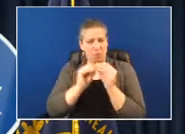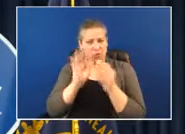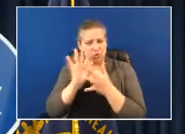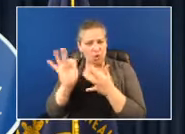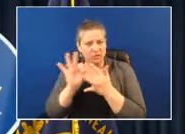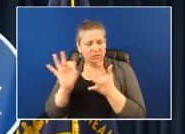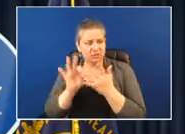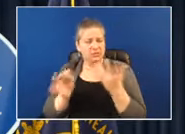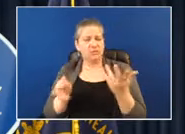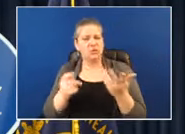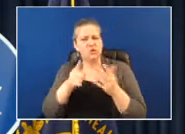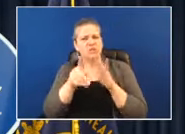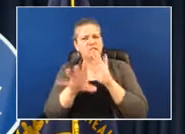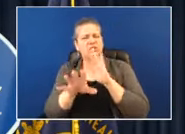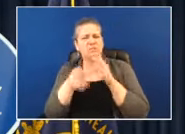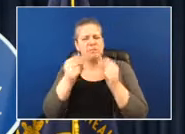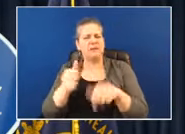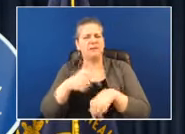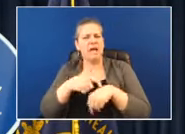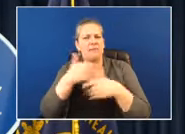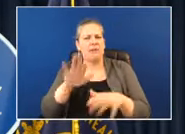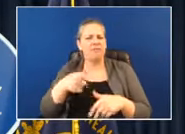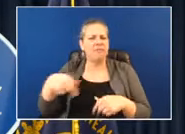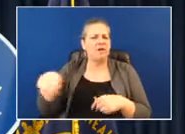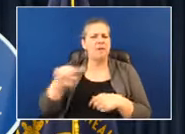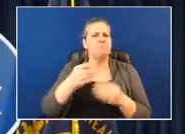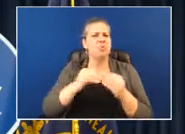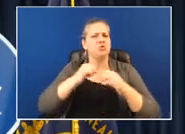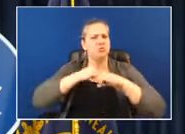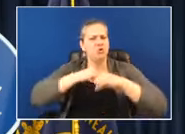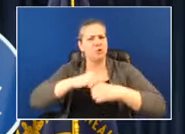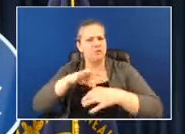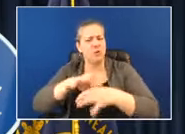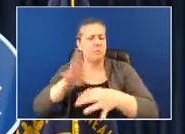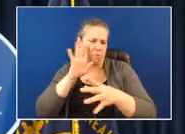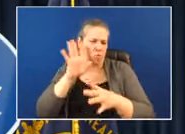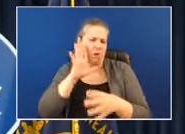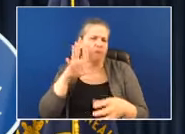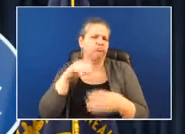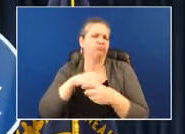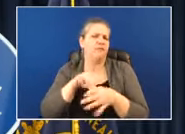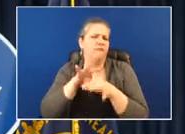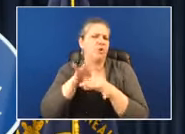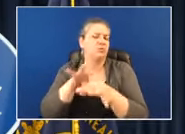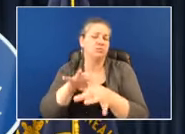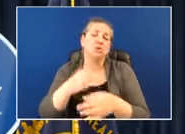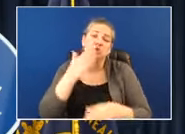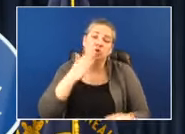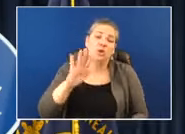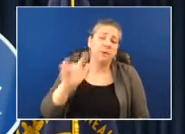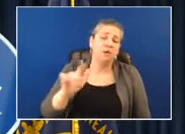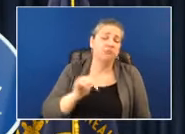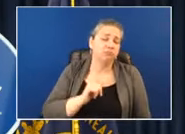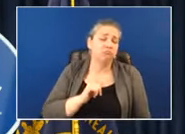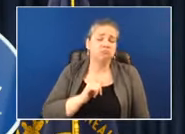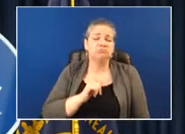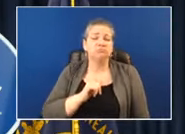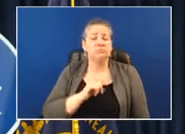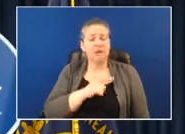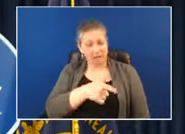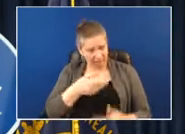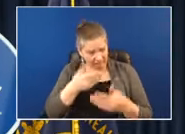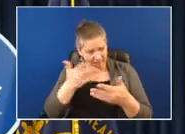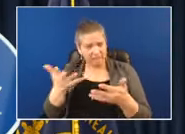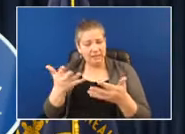spend time making them secure, that more people participate. So it's a good bill. It does add some expansions, not